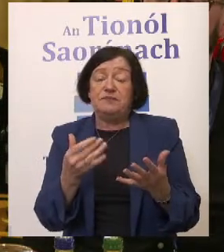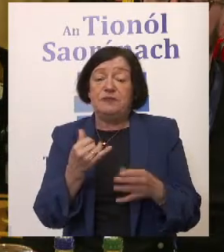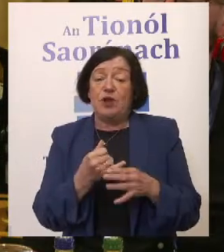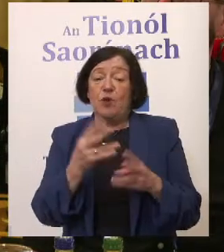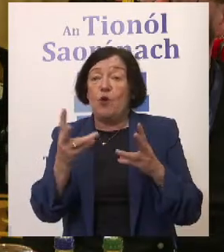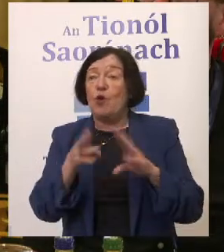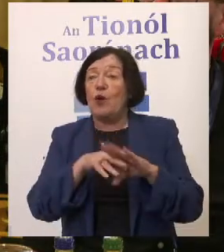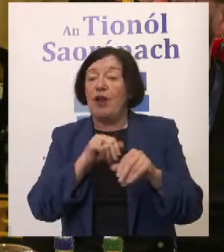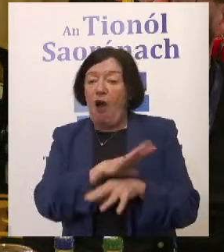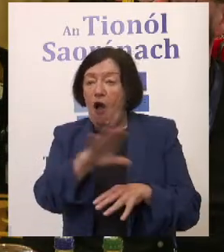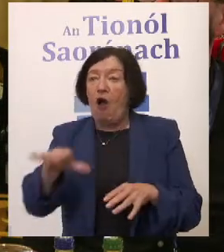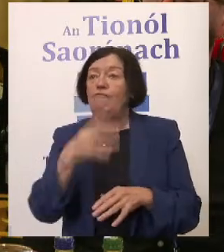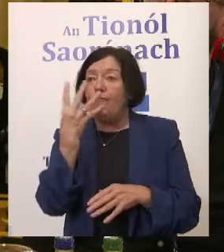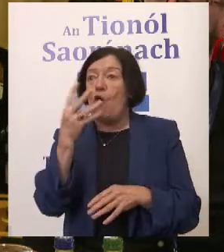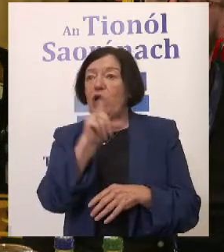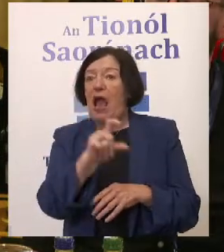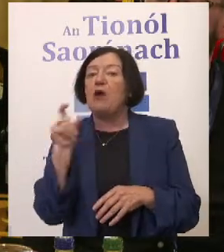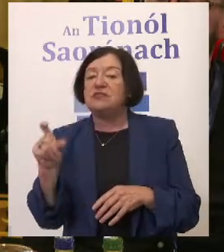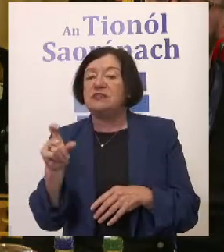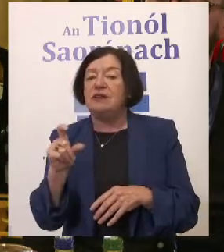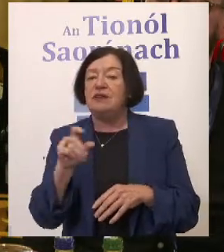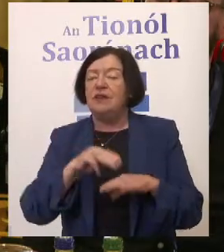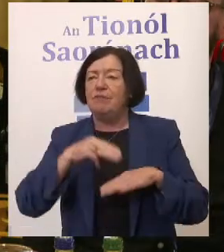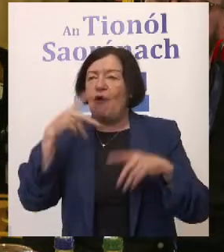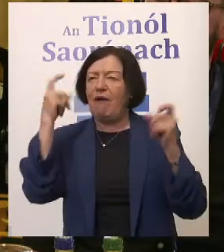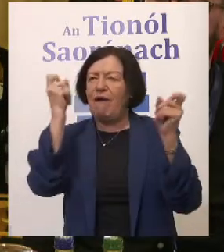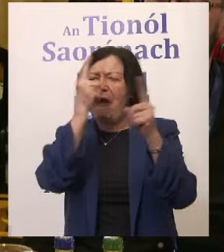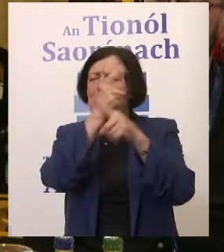work with all 4 councils, so it would complicate